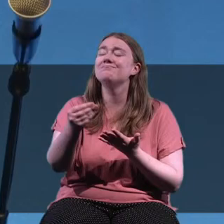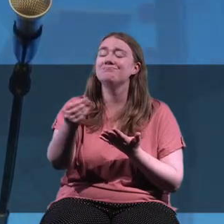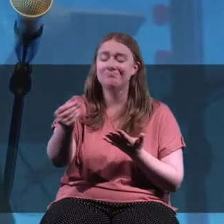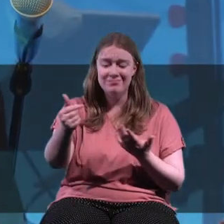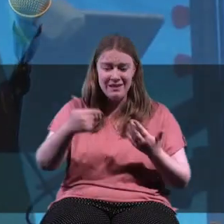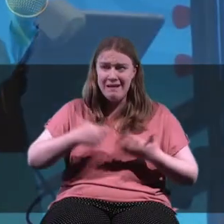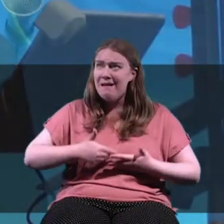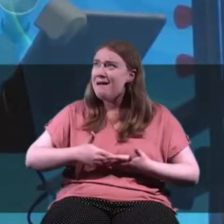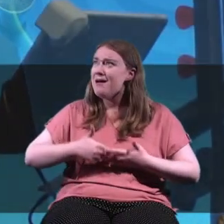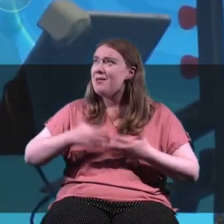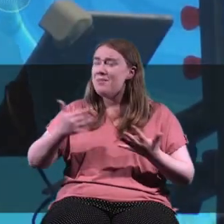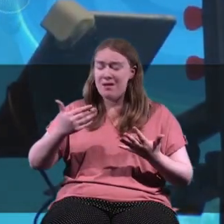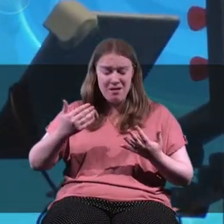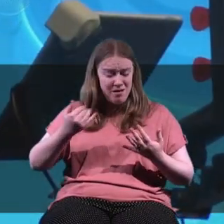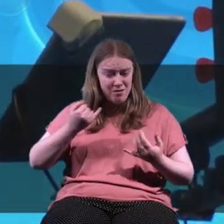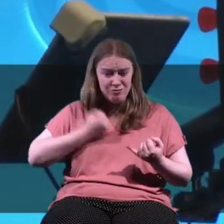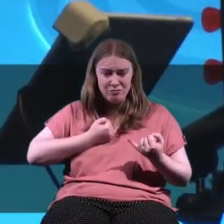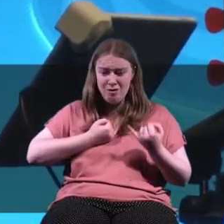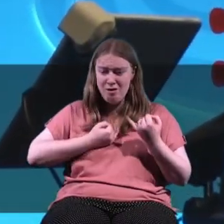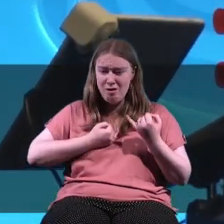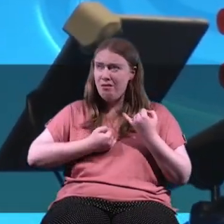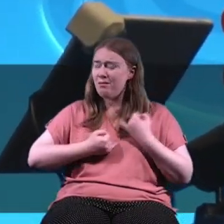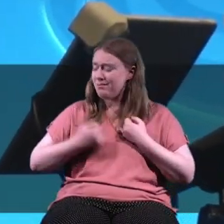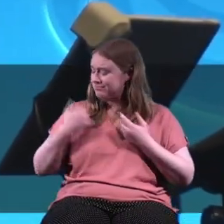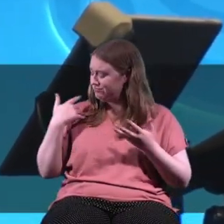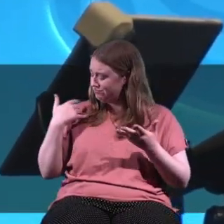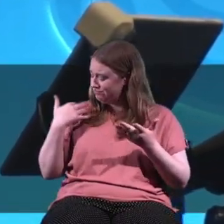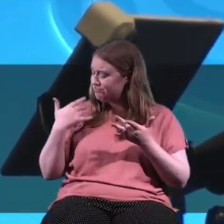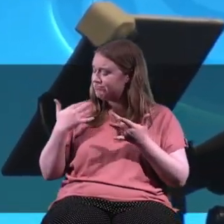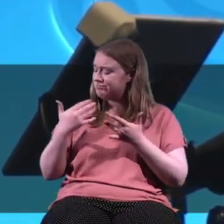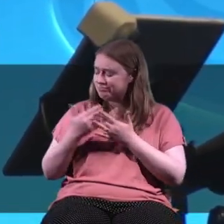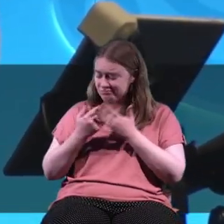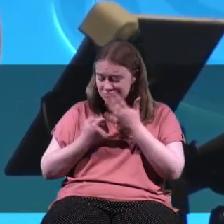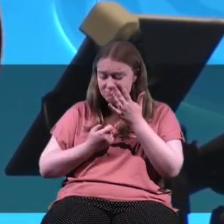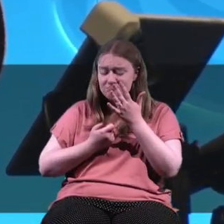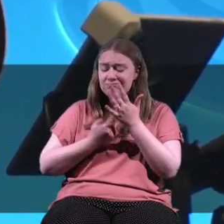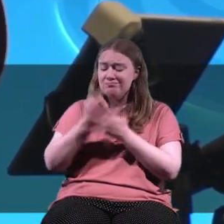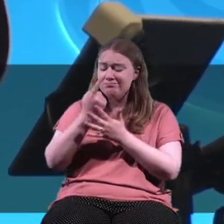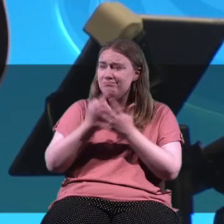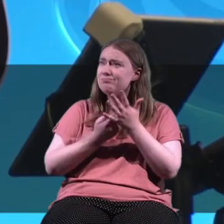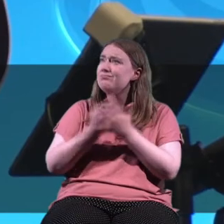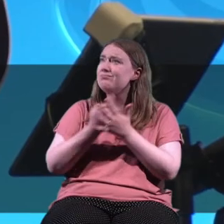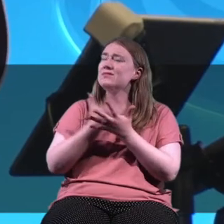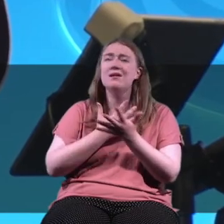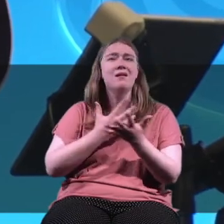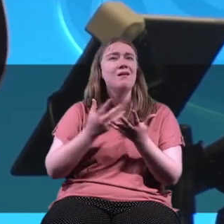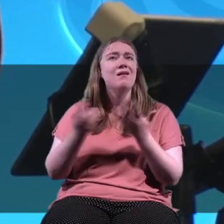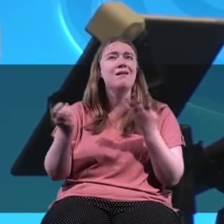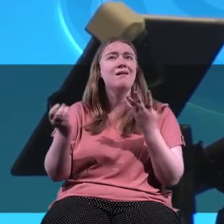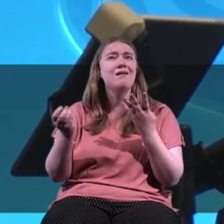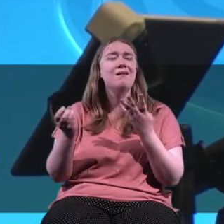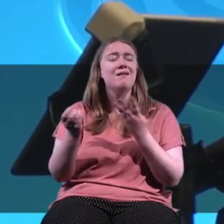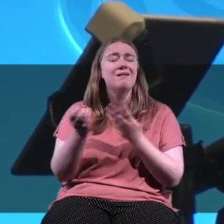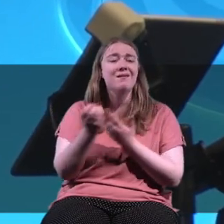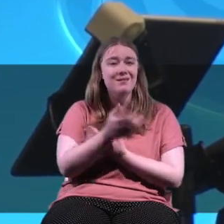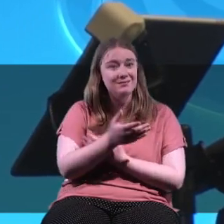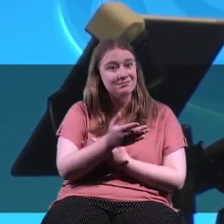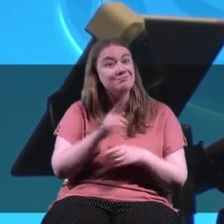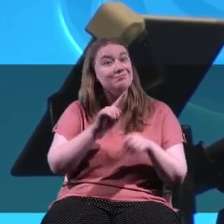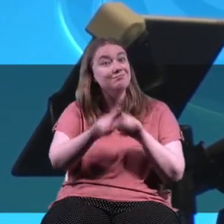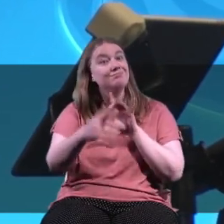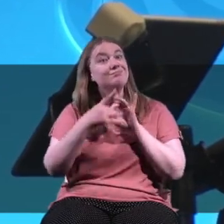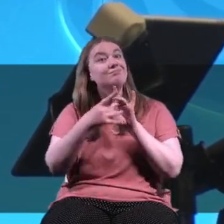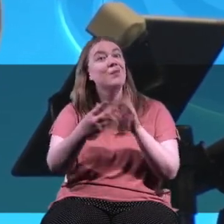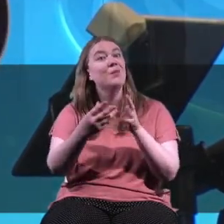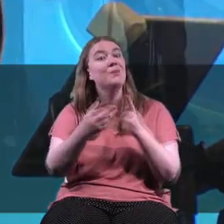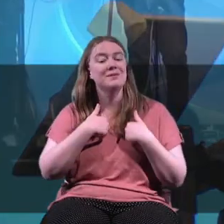transgression, all the wrongs that I have done. Let's try that together.